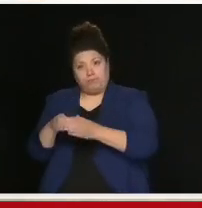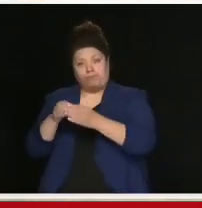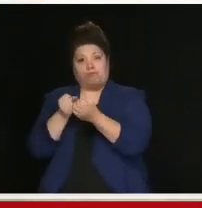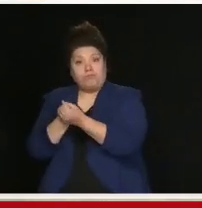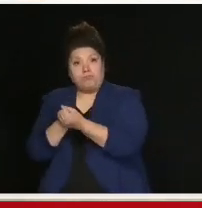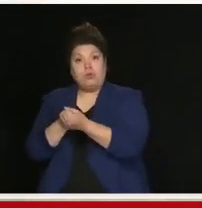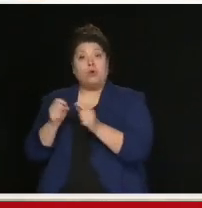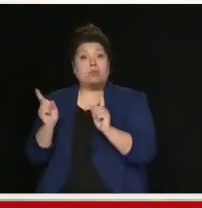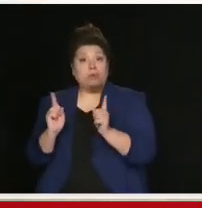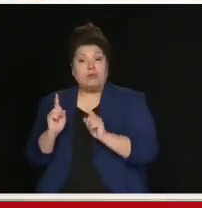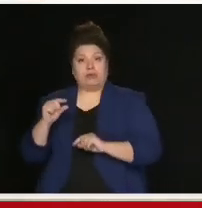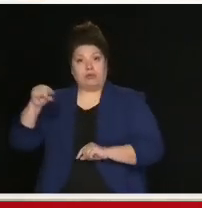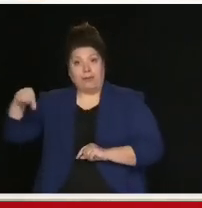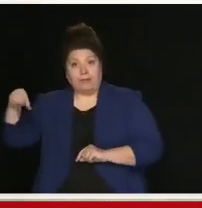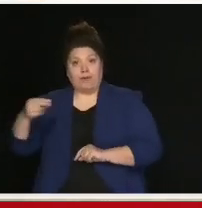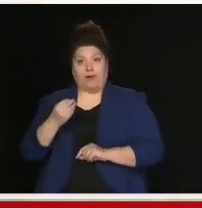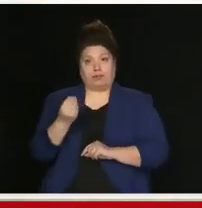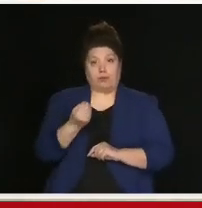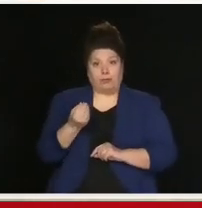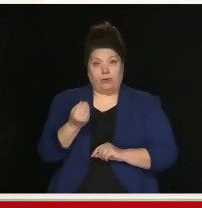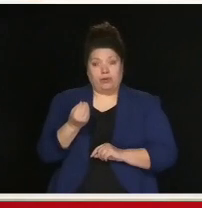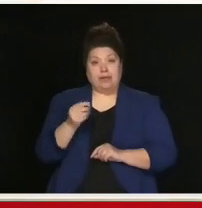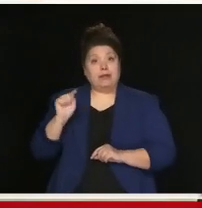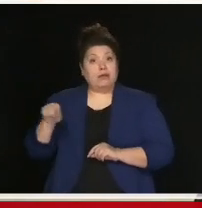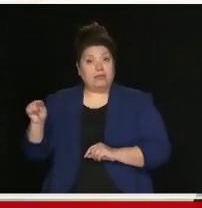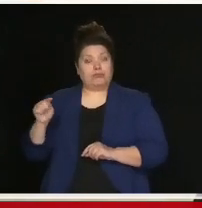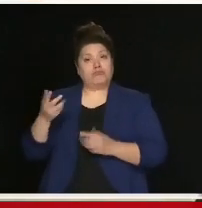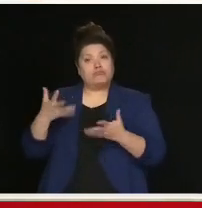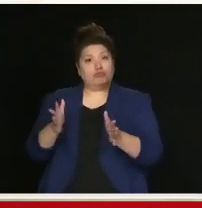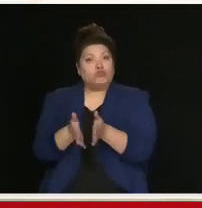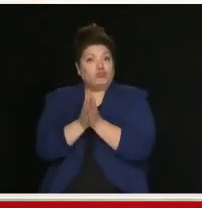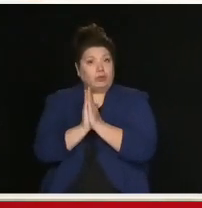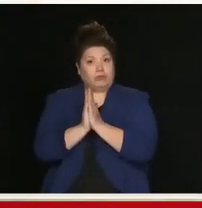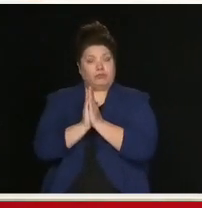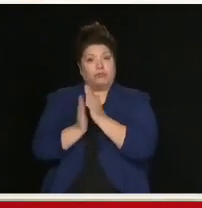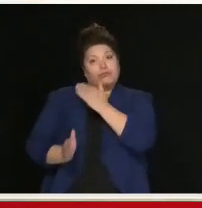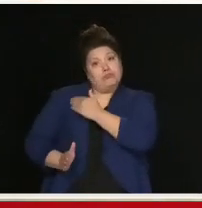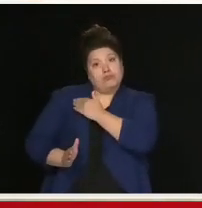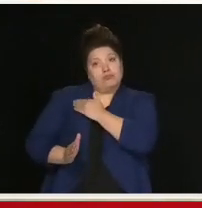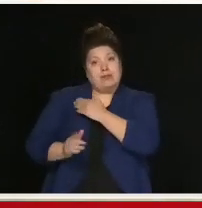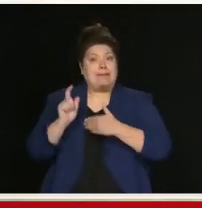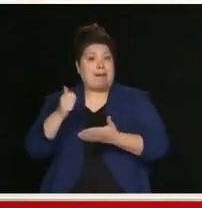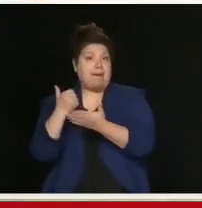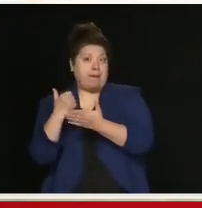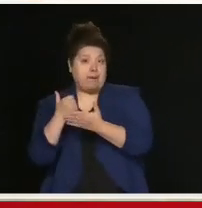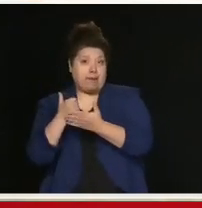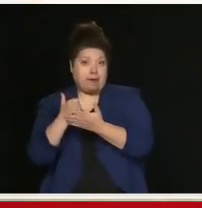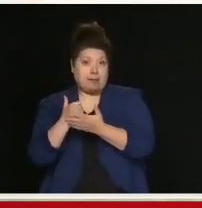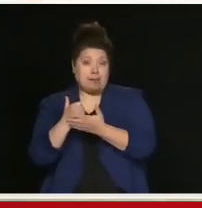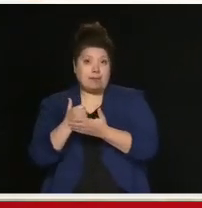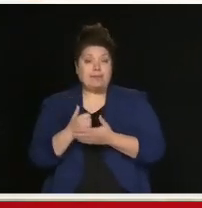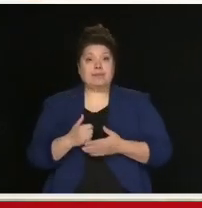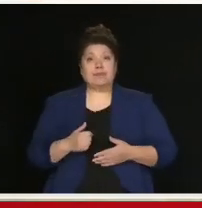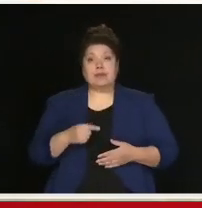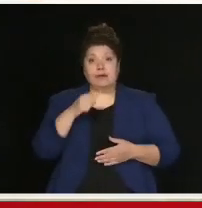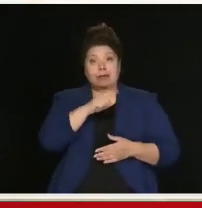and Ontario, and asks that the Canadian Minister of Public Safety has accepted. The